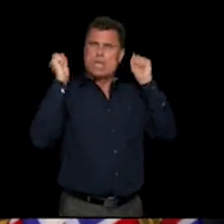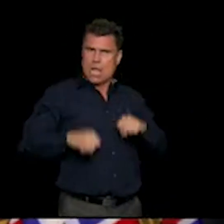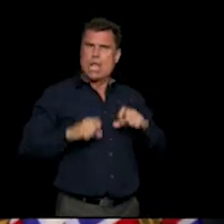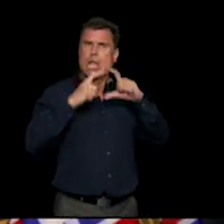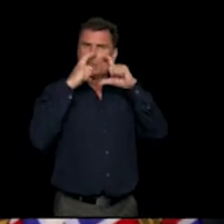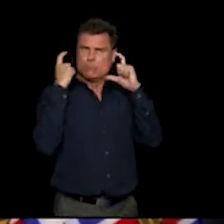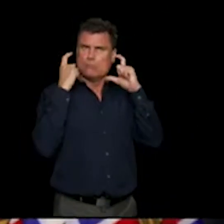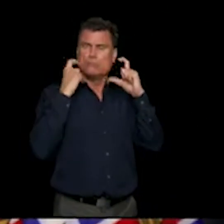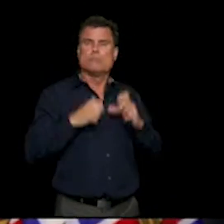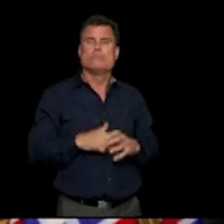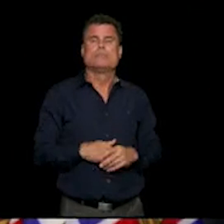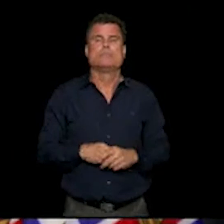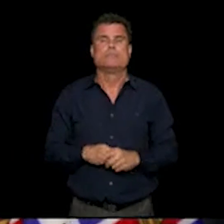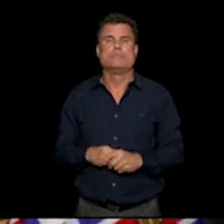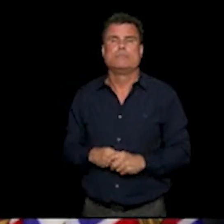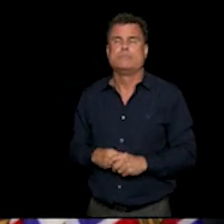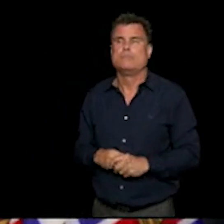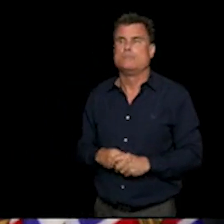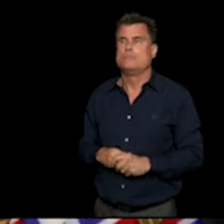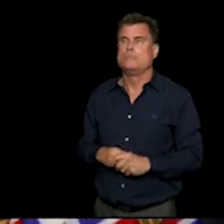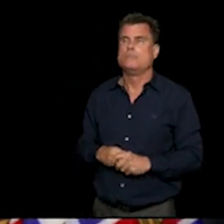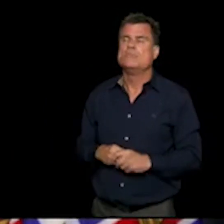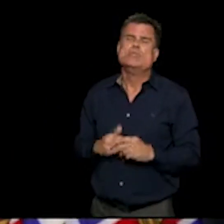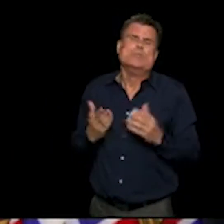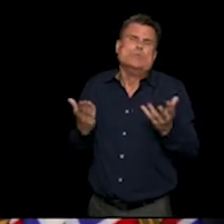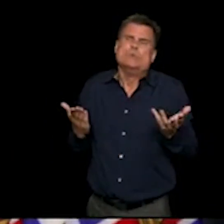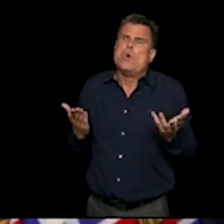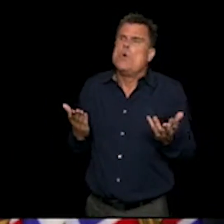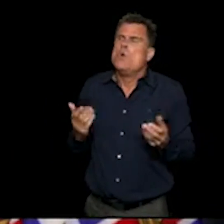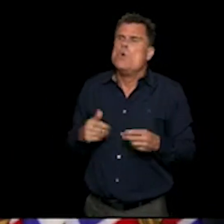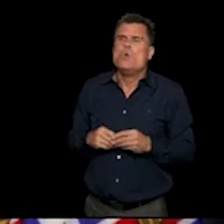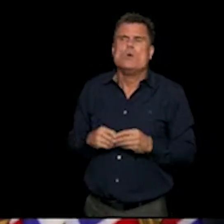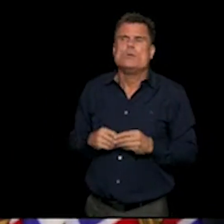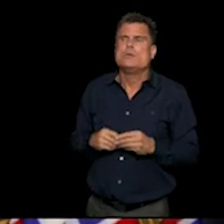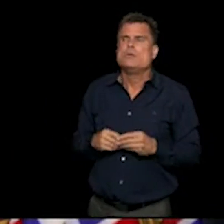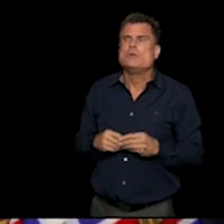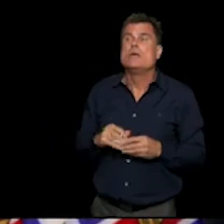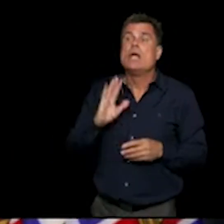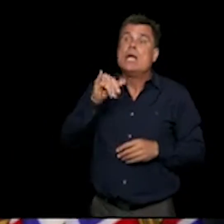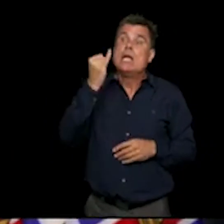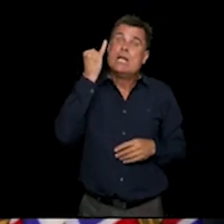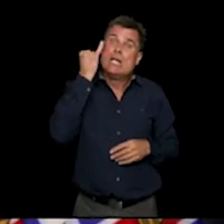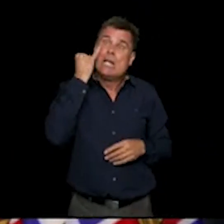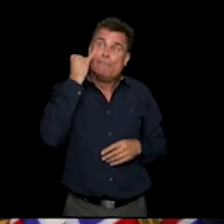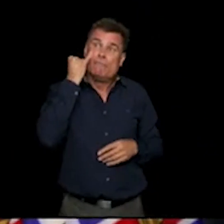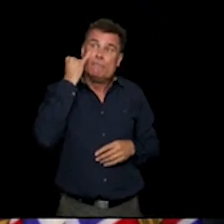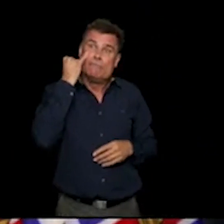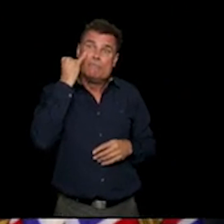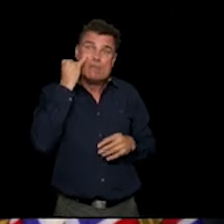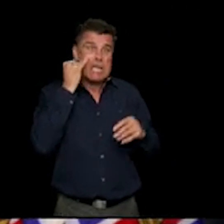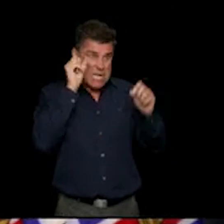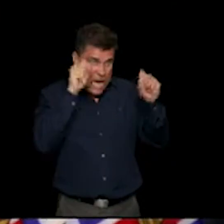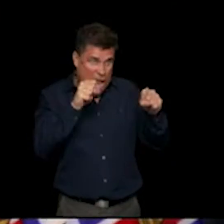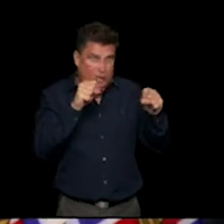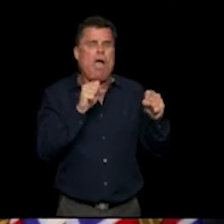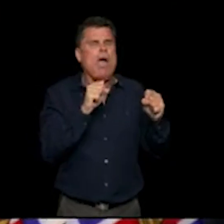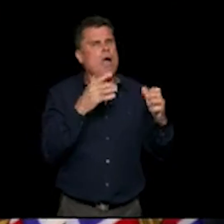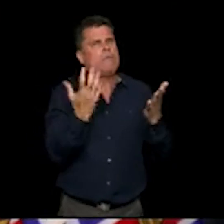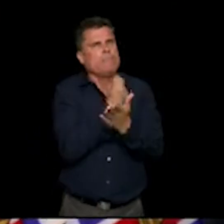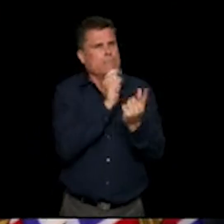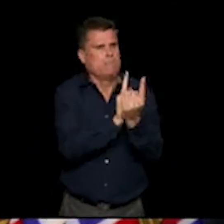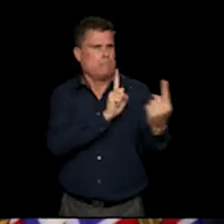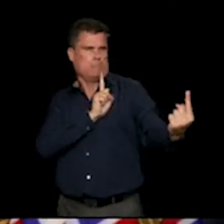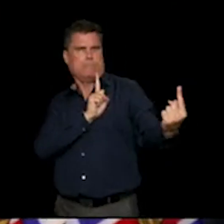are the pillars of the plan that are quite common across jurisdictions. Physical distancing is promoted